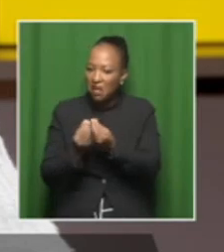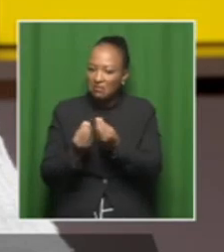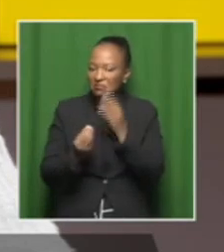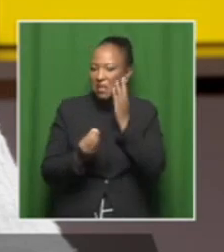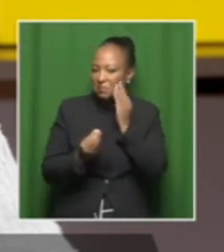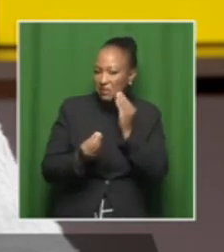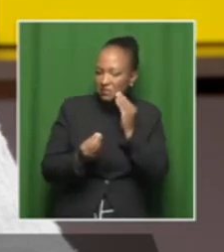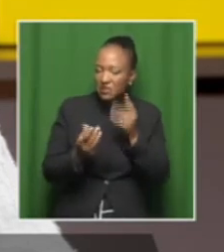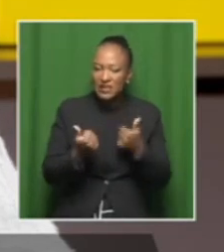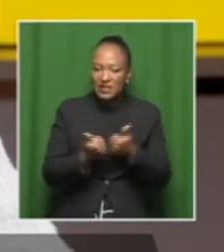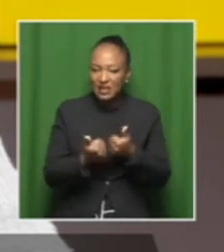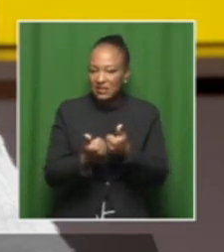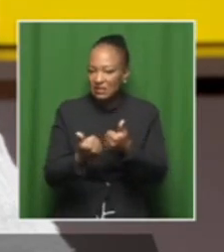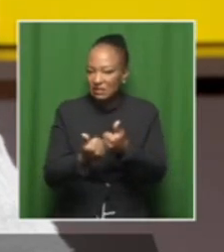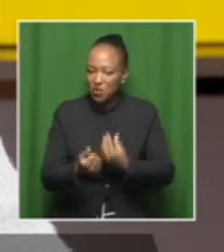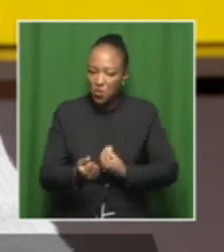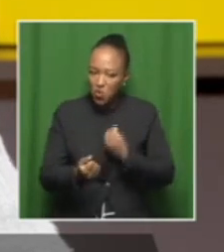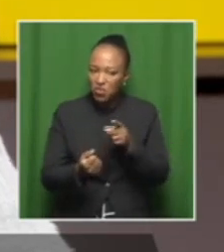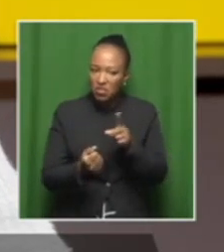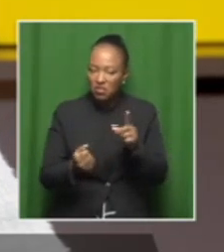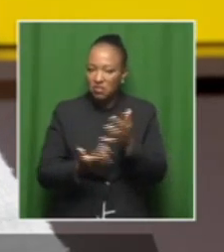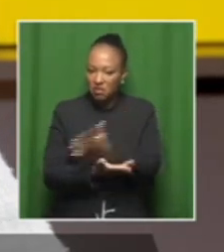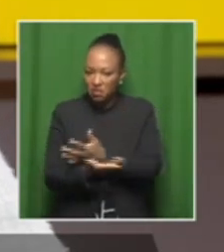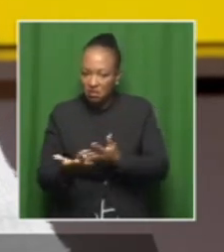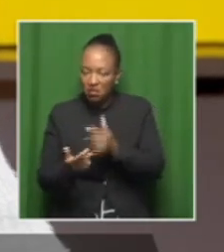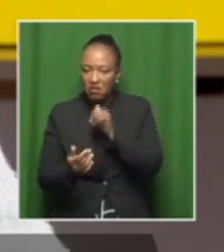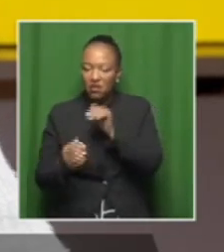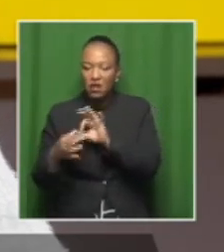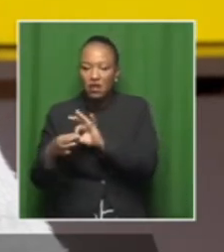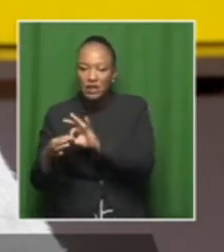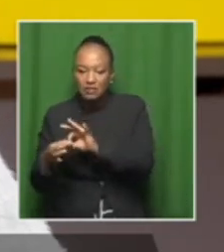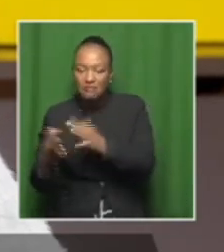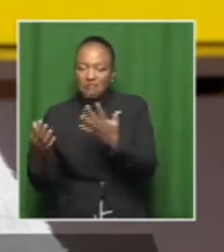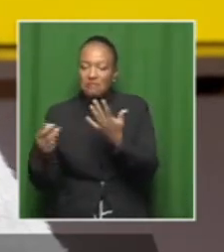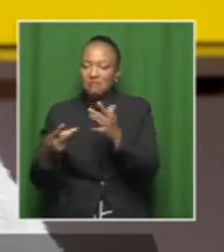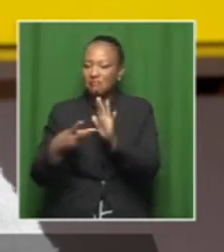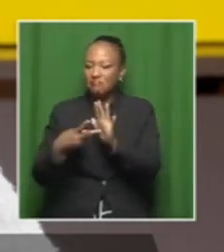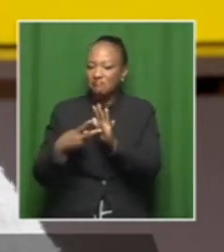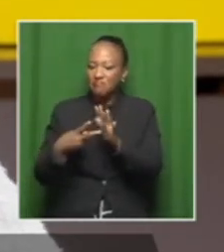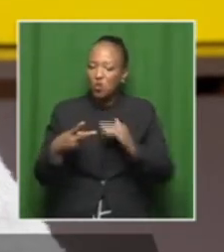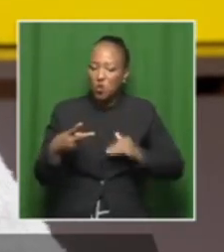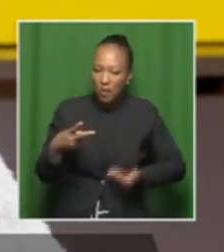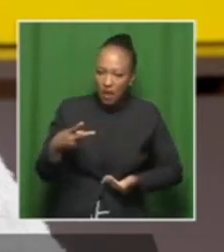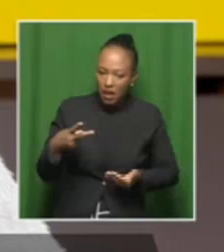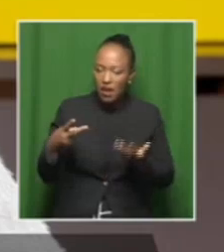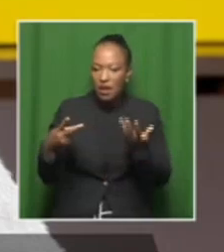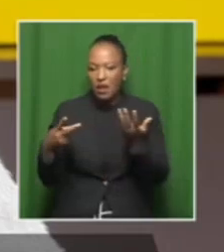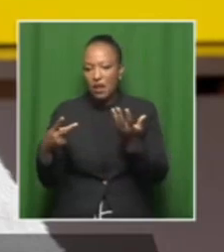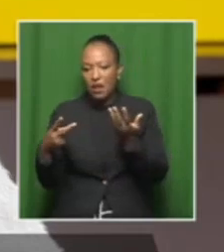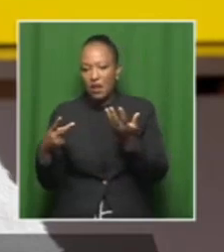life, whether it be relationships, women,